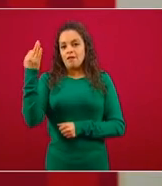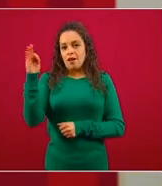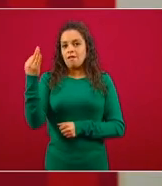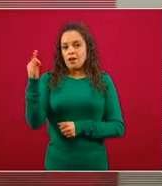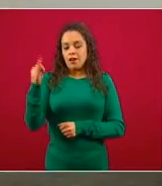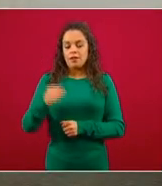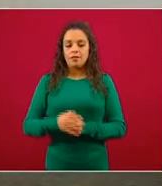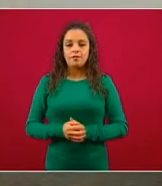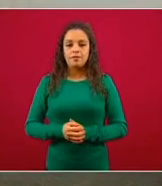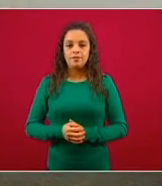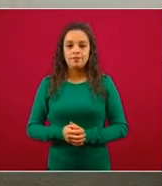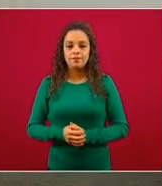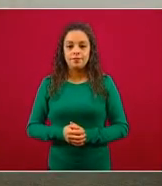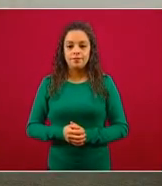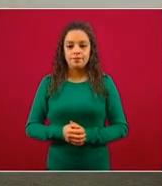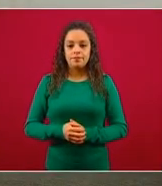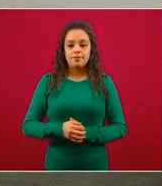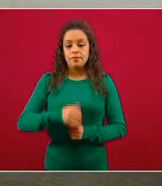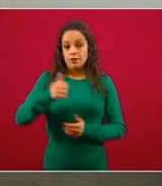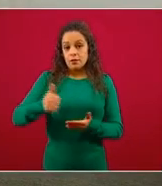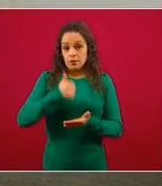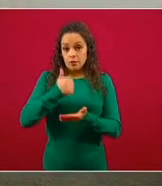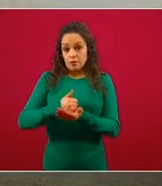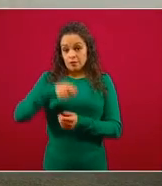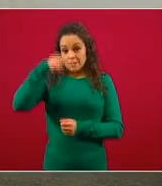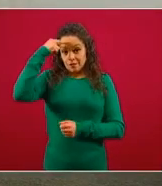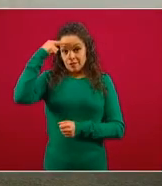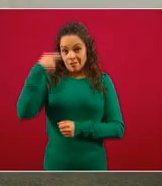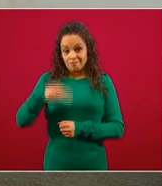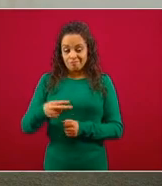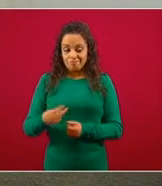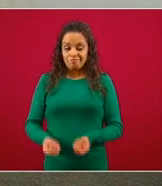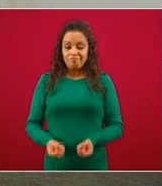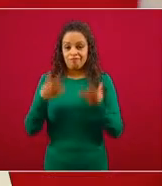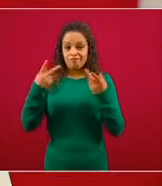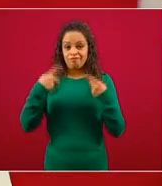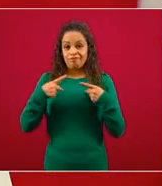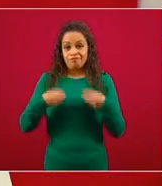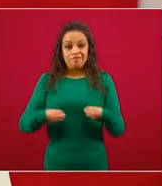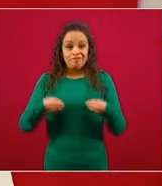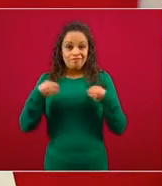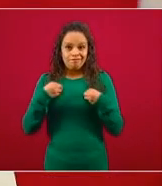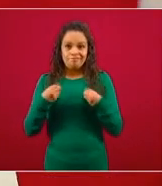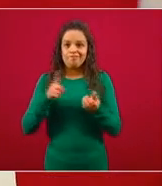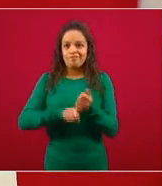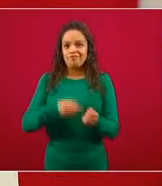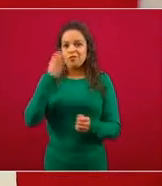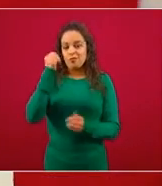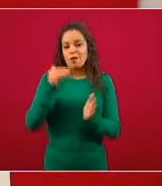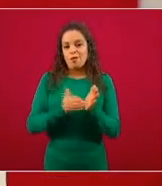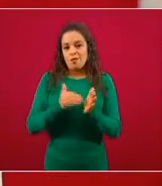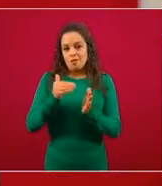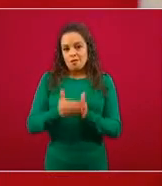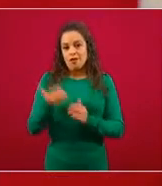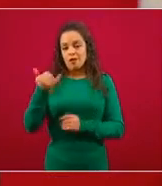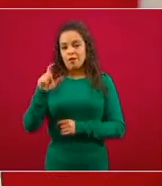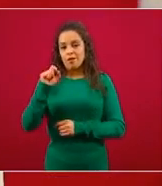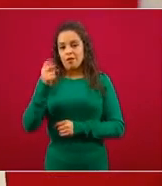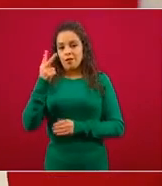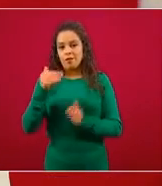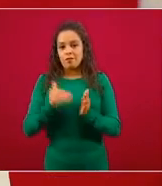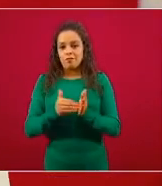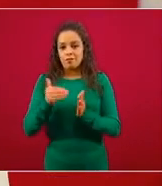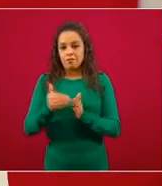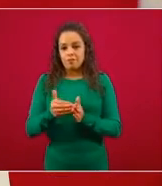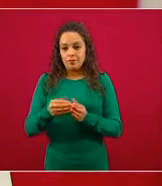case. And then we have our population density, 9 million people who live here. And